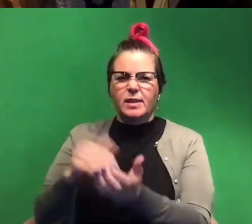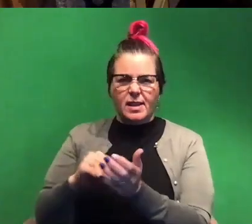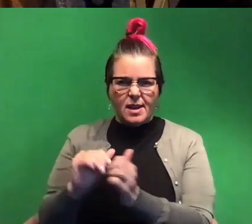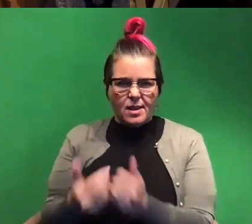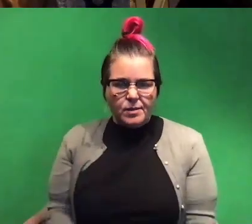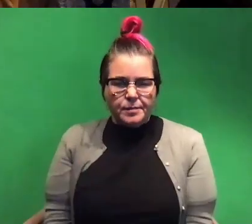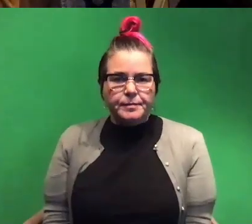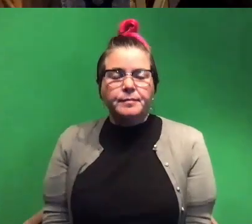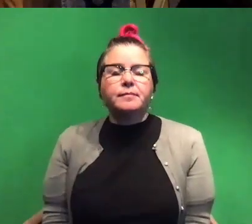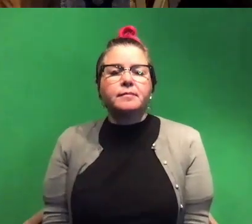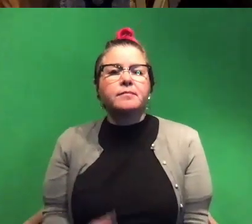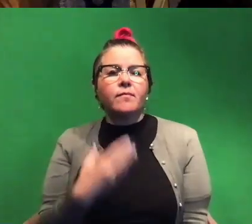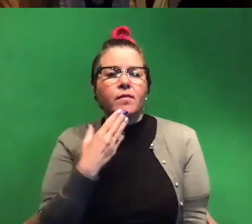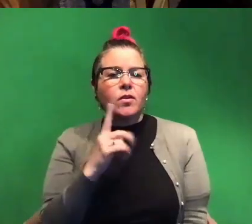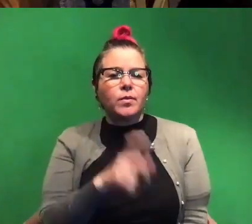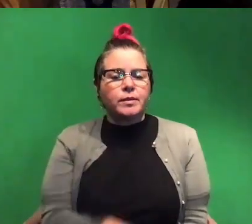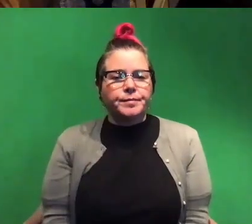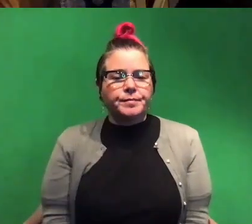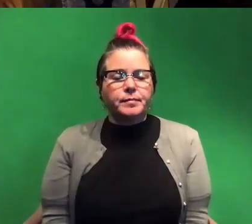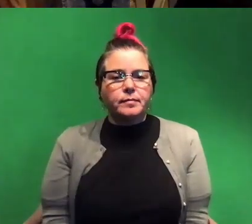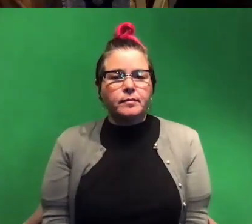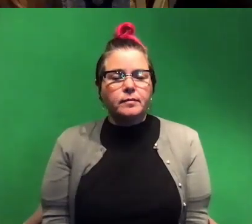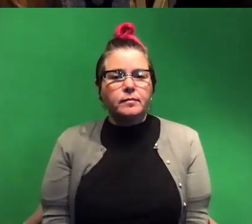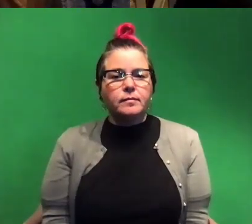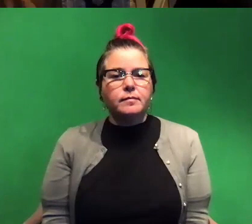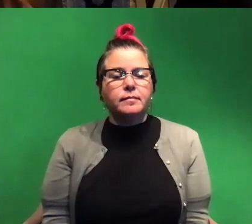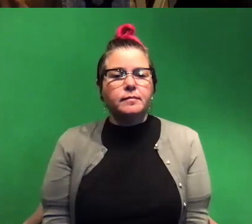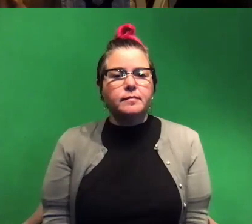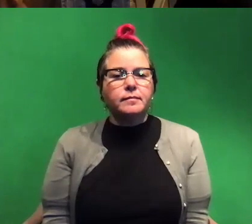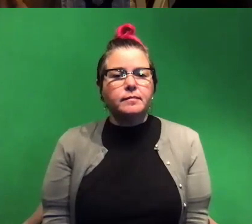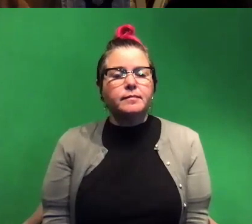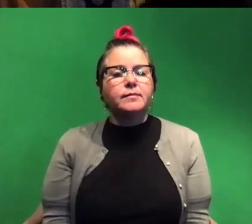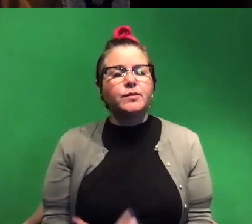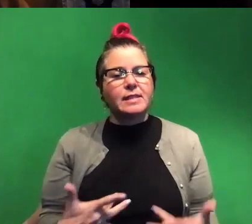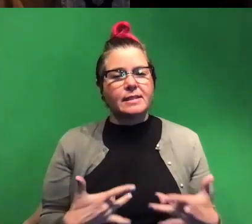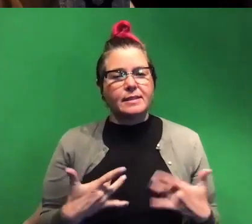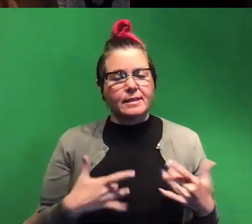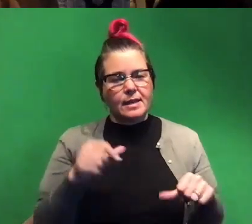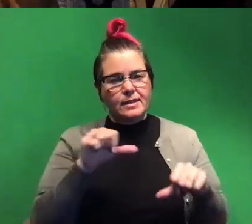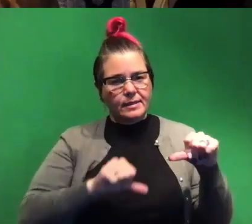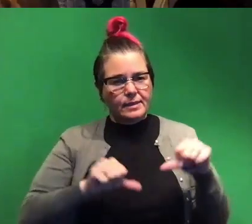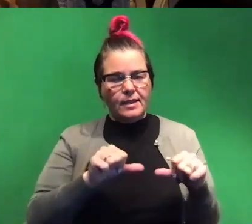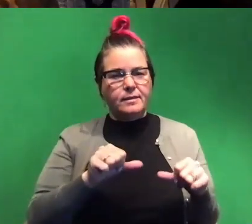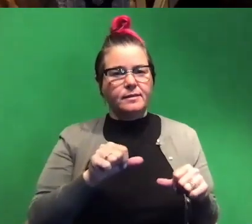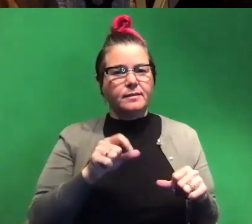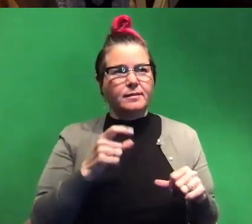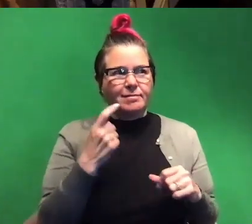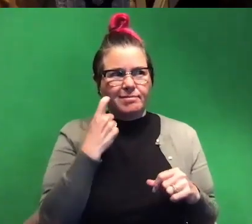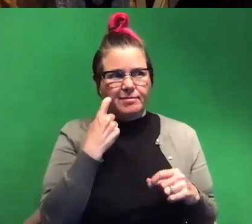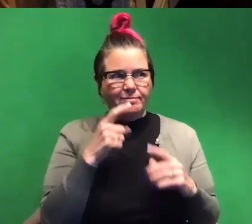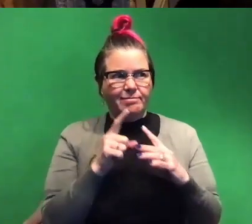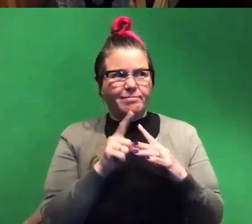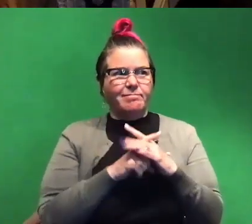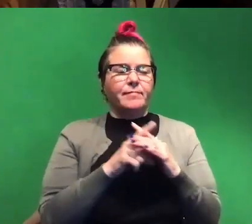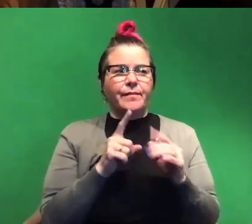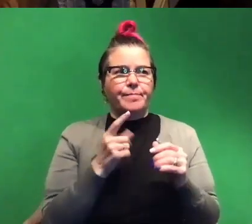a good question. So this is some like really exciting science that has only occurred in like the past few